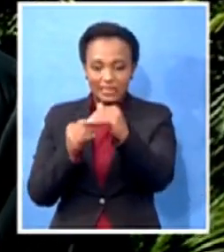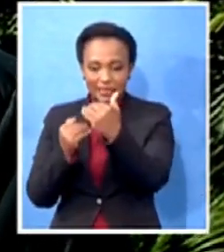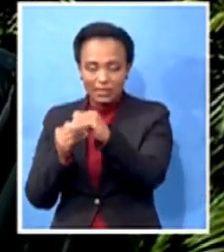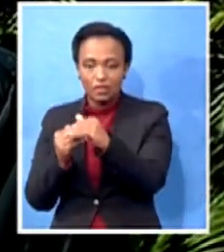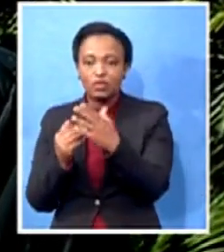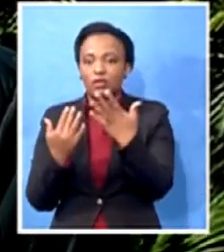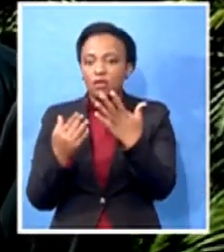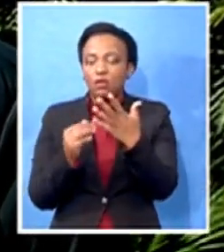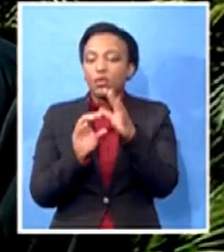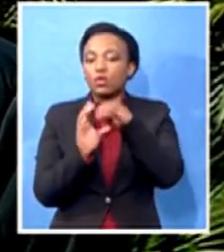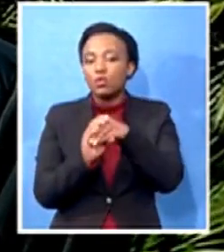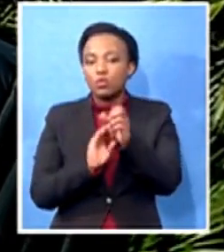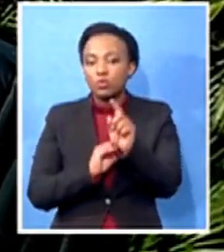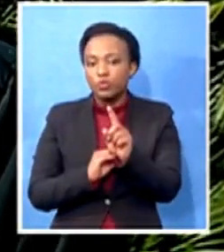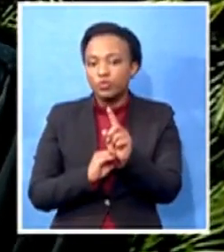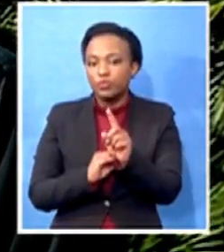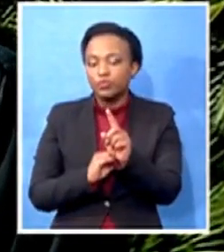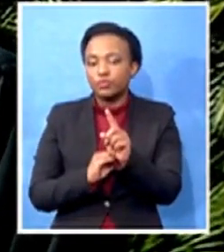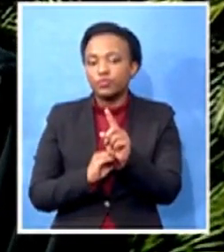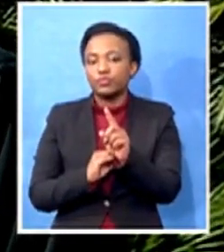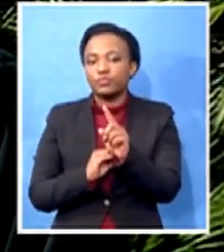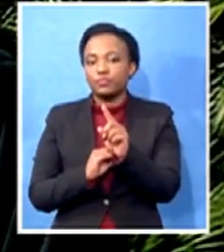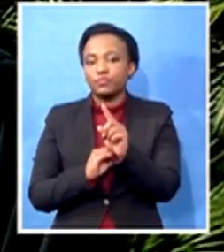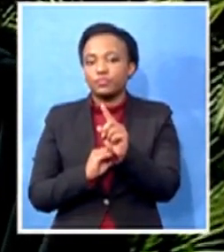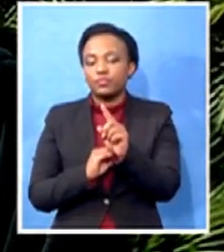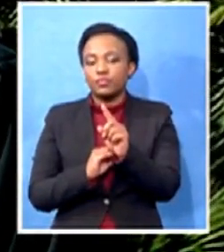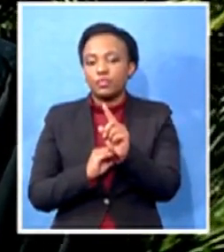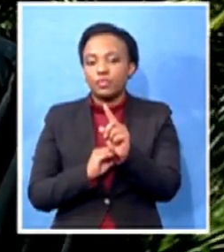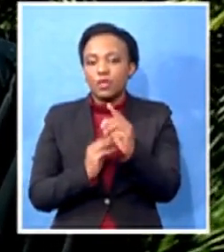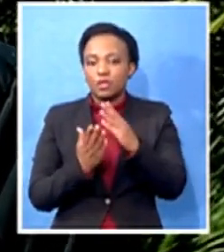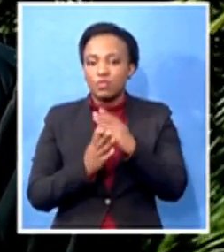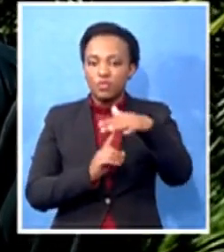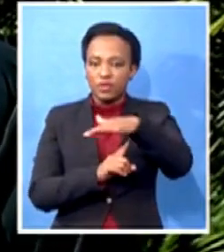reduced consumption in certain areas, and so forth, and obviously increased tariffs as well.